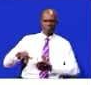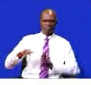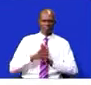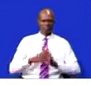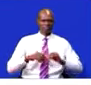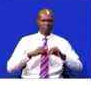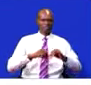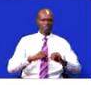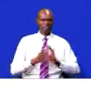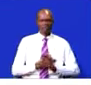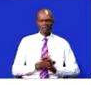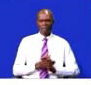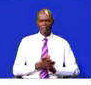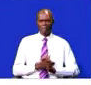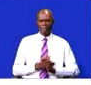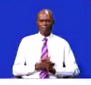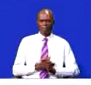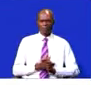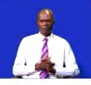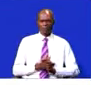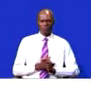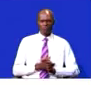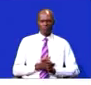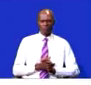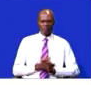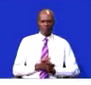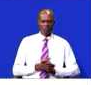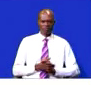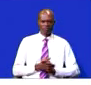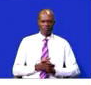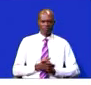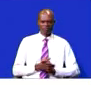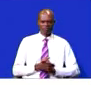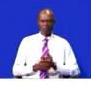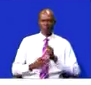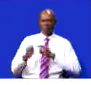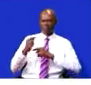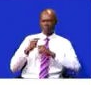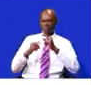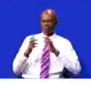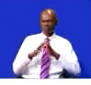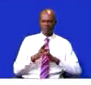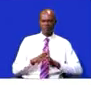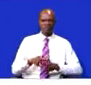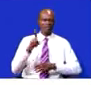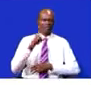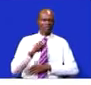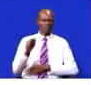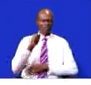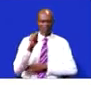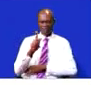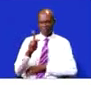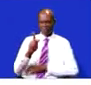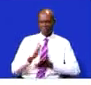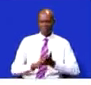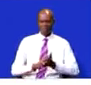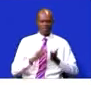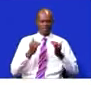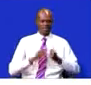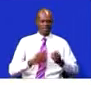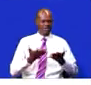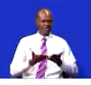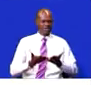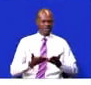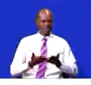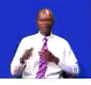Ruto kodhi nyime gi ng'iend weche. Weche mamoko en ni riwruok nero makelo kanyakla okinde pacho kaendi Law Society of Kenya koro owuok